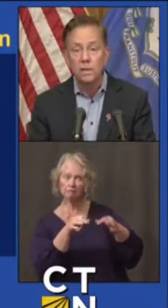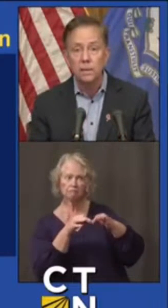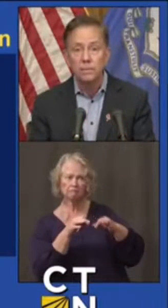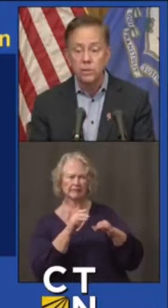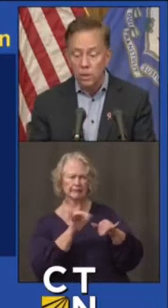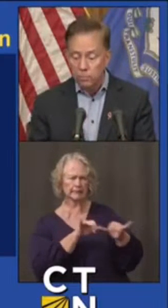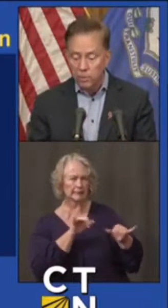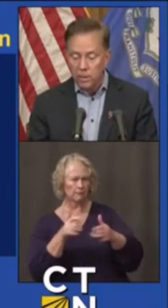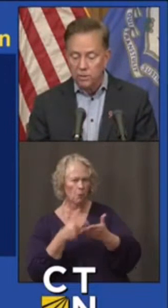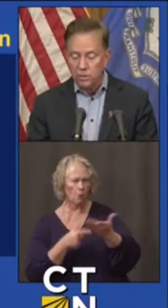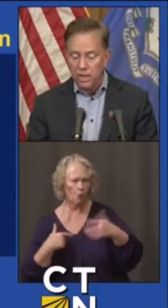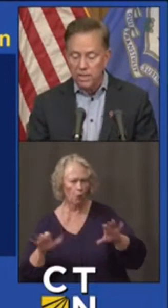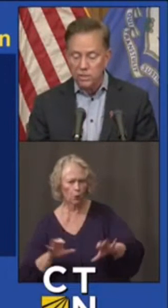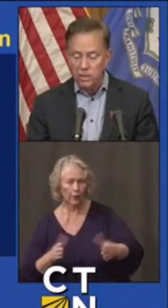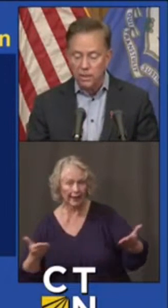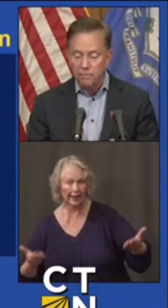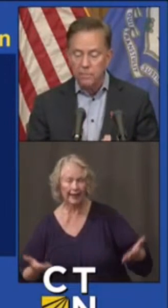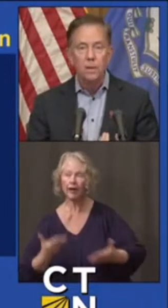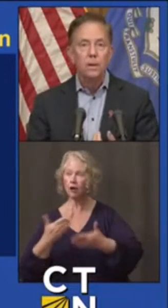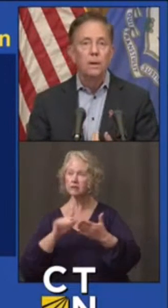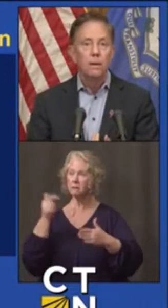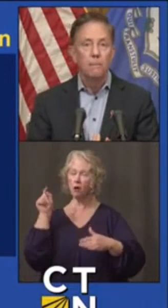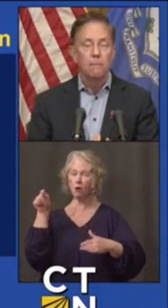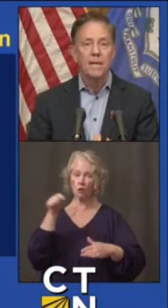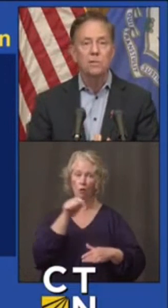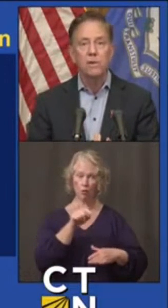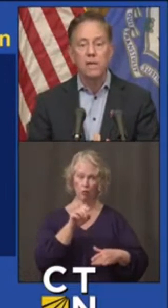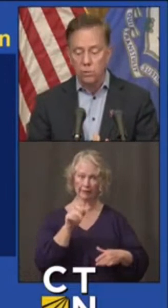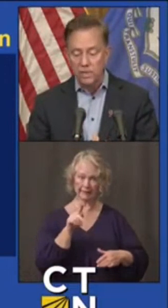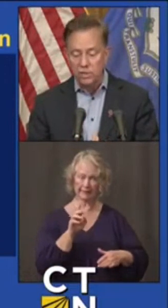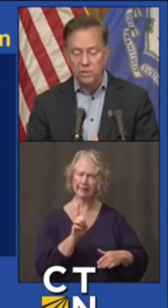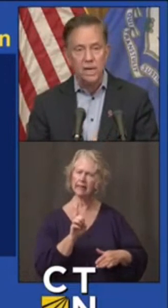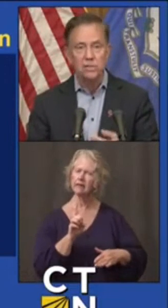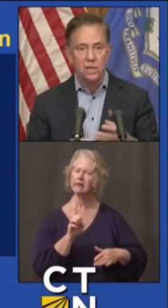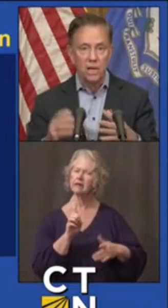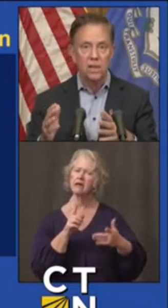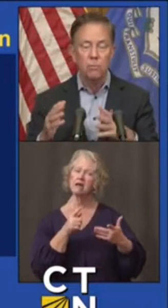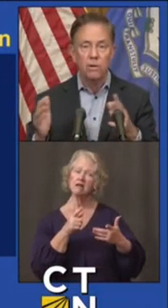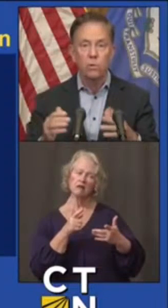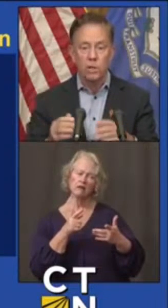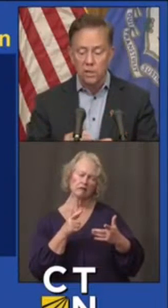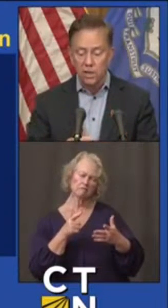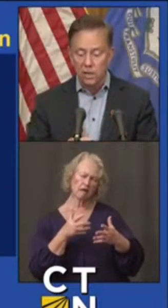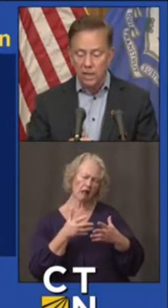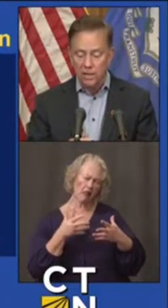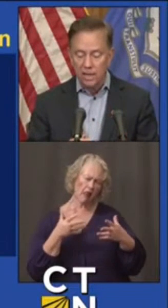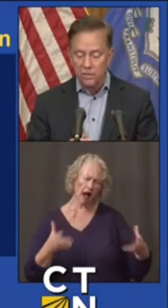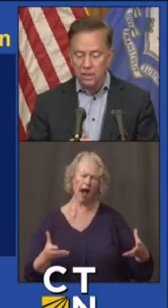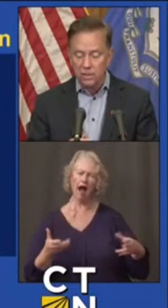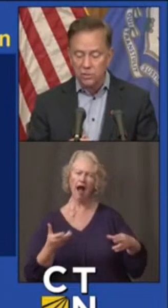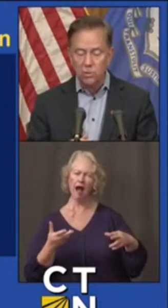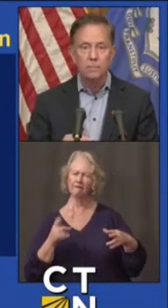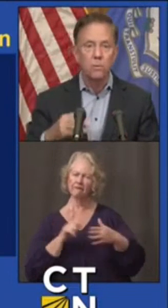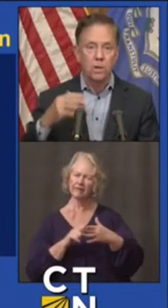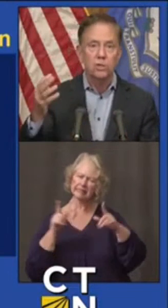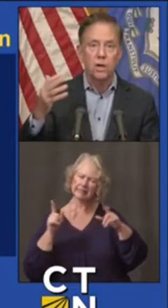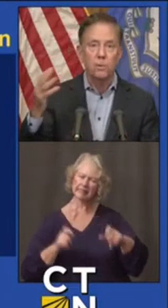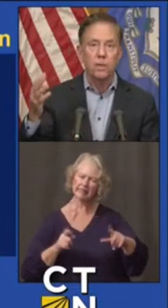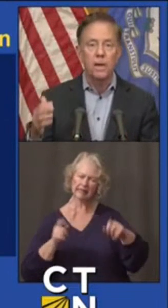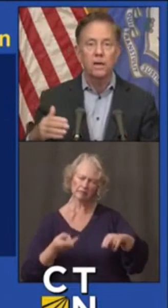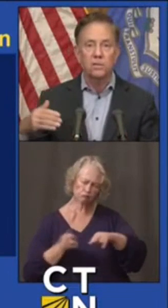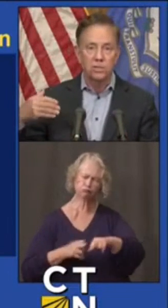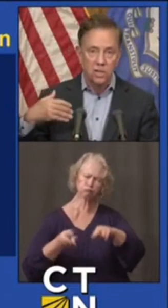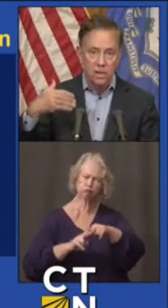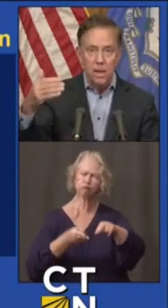in a number of the other states. A massive increase in testing. I think we've already done a lot of that, as I described. They want to double the